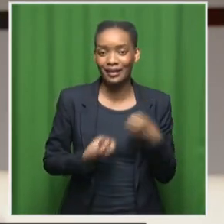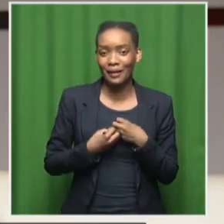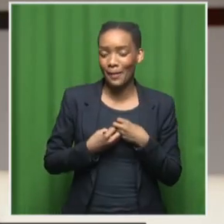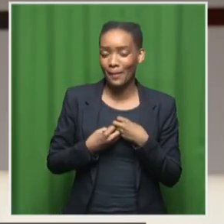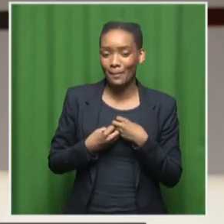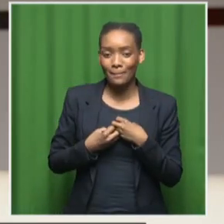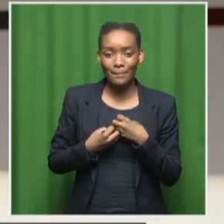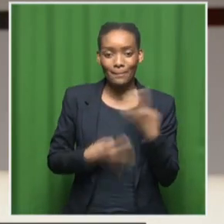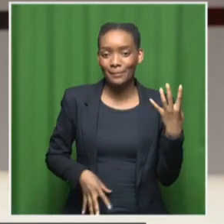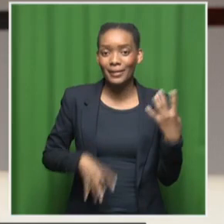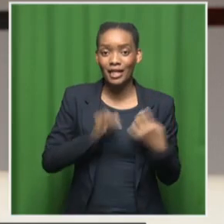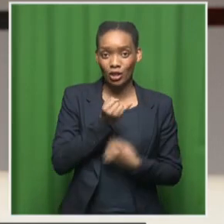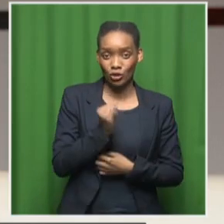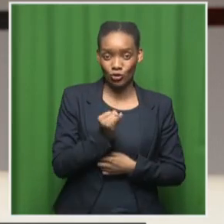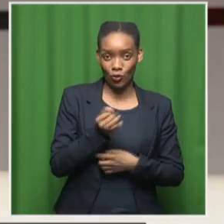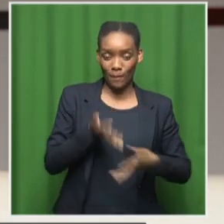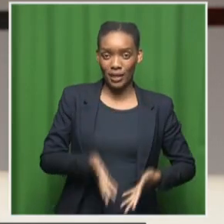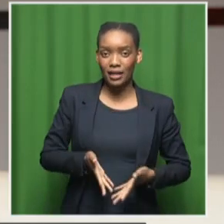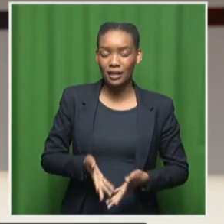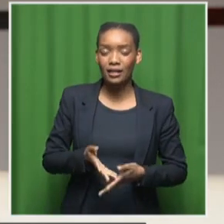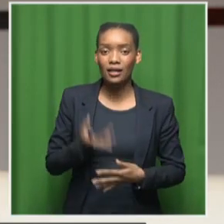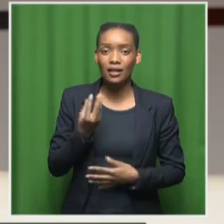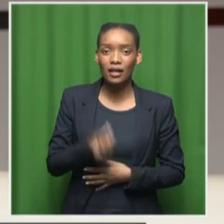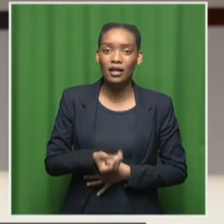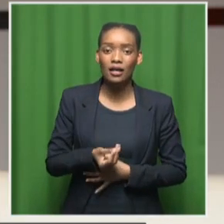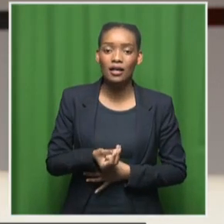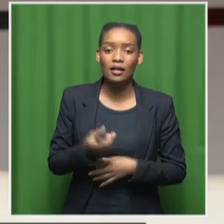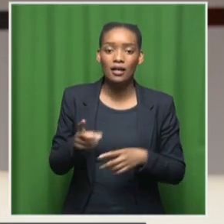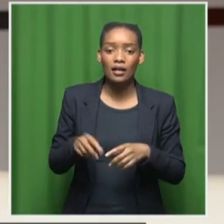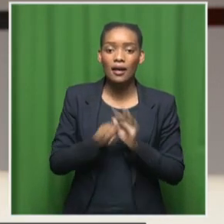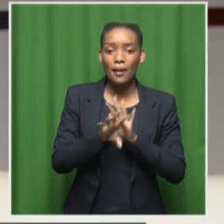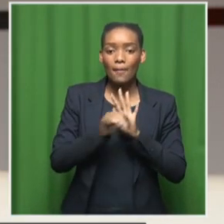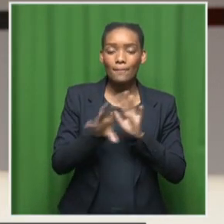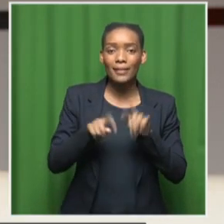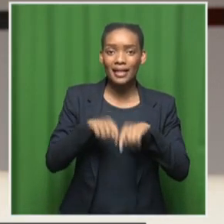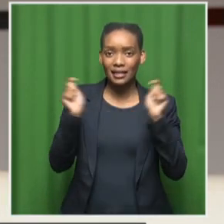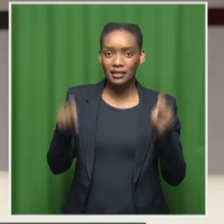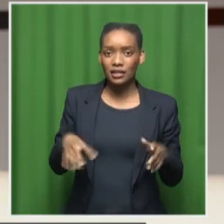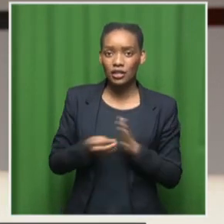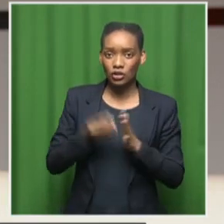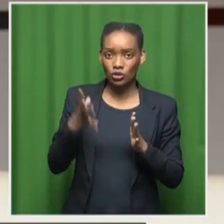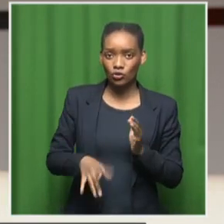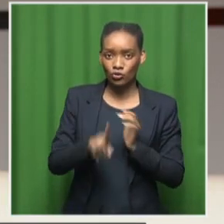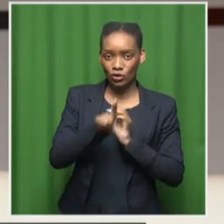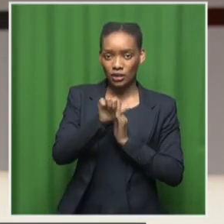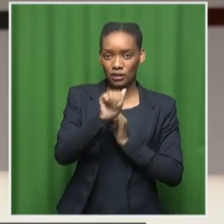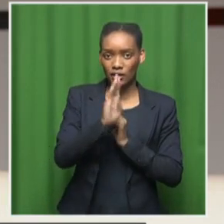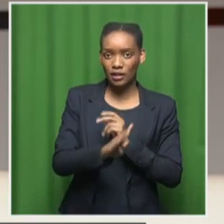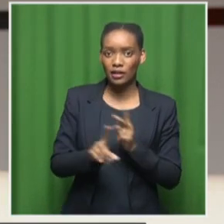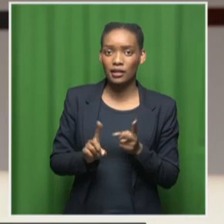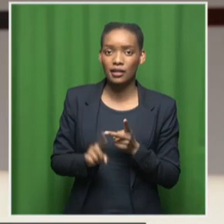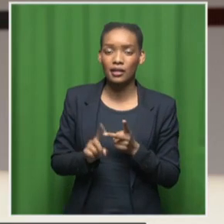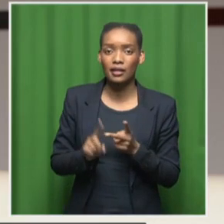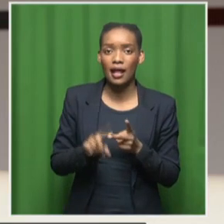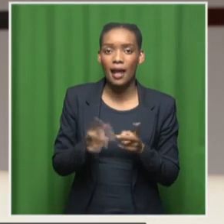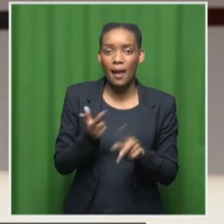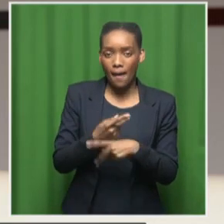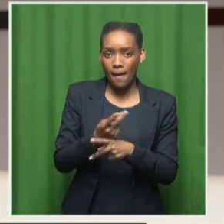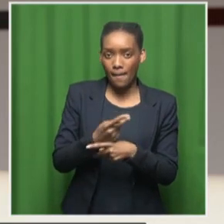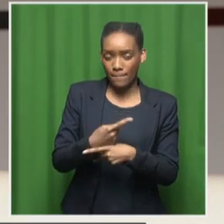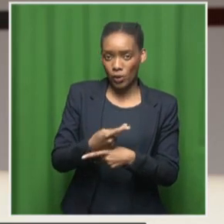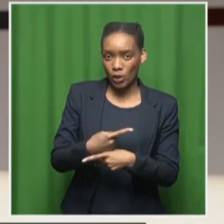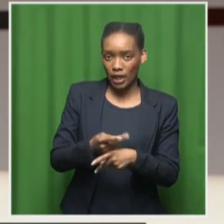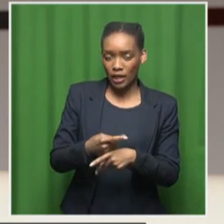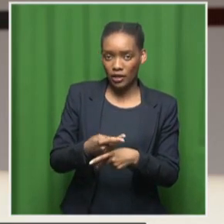So from Johannesburg, we have the Market Theatre Lab students, we have Verity Productions,